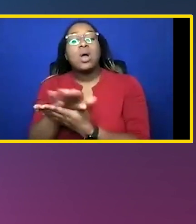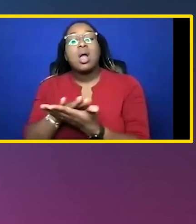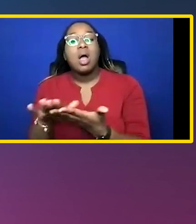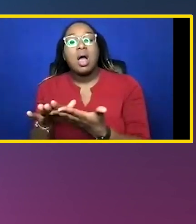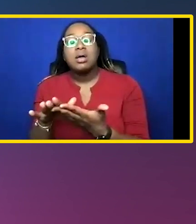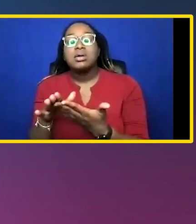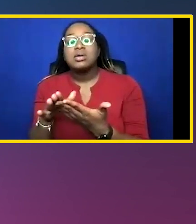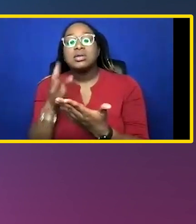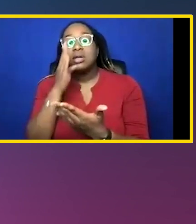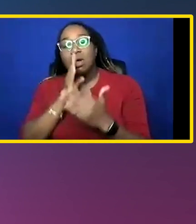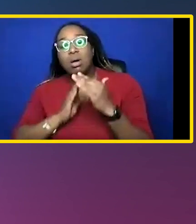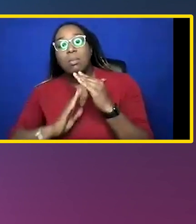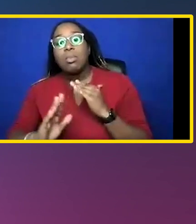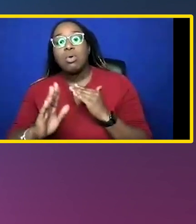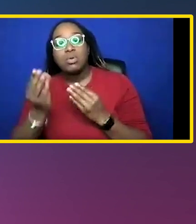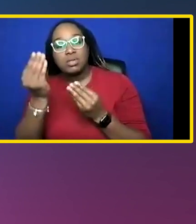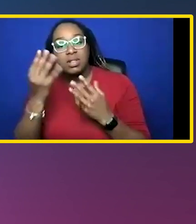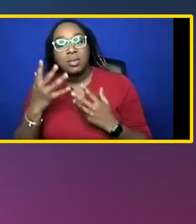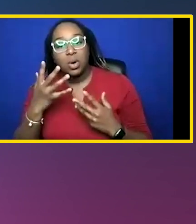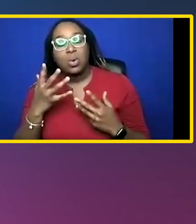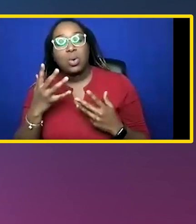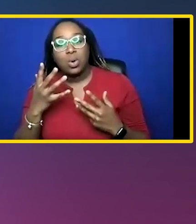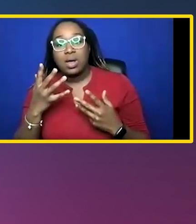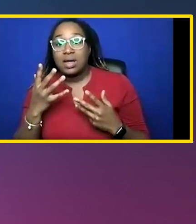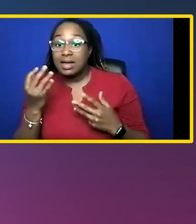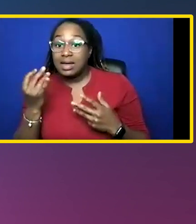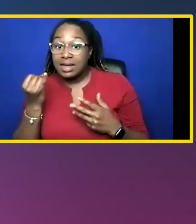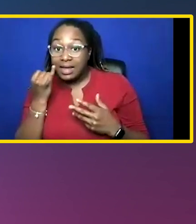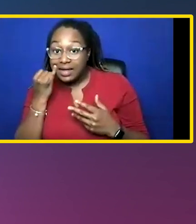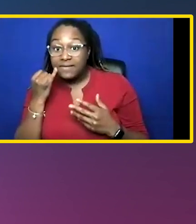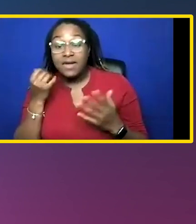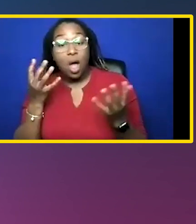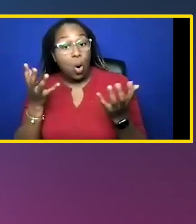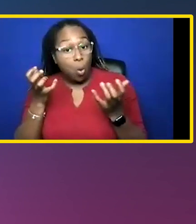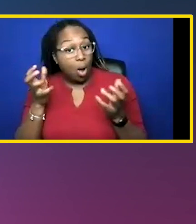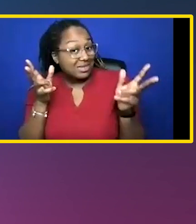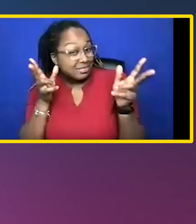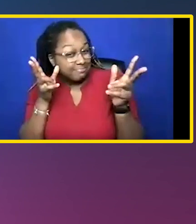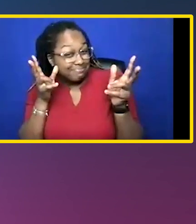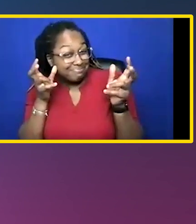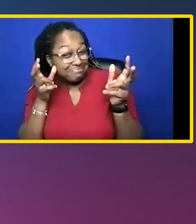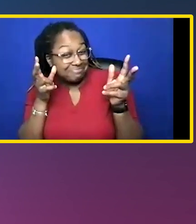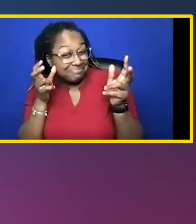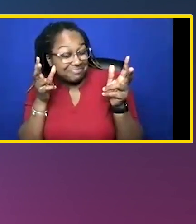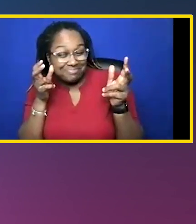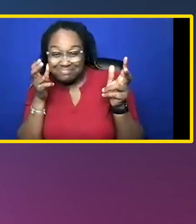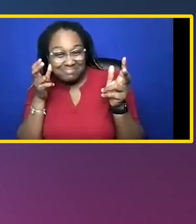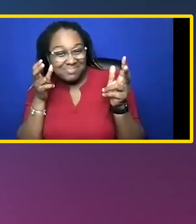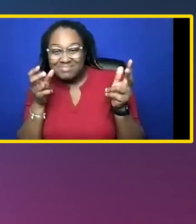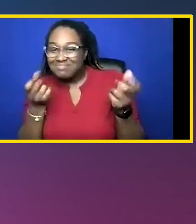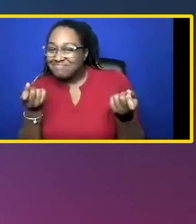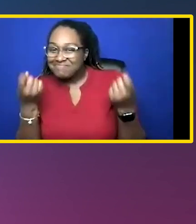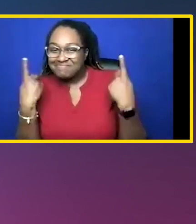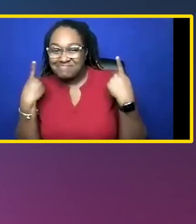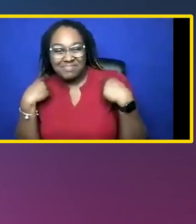humble in giving me that offering of, even if I wanted to listen to what you're saying, Lens, I didn't